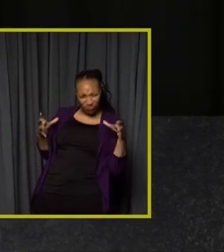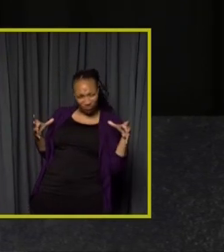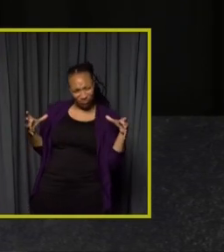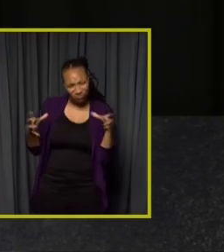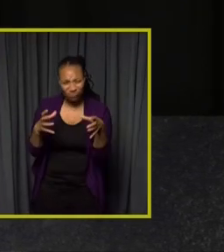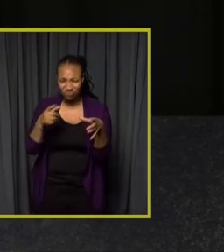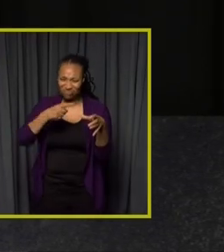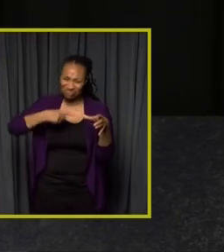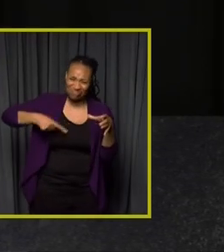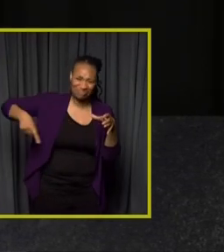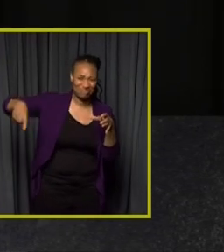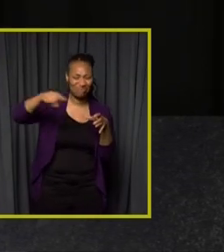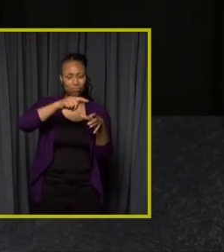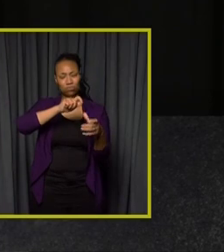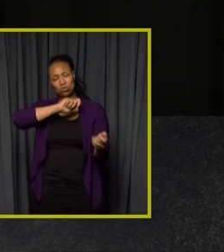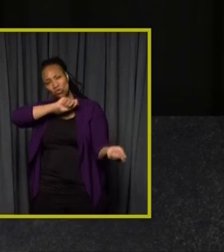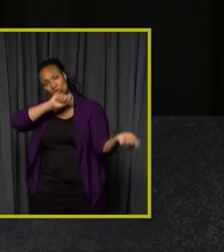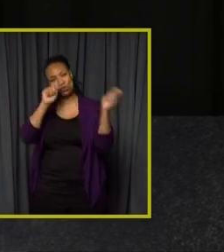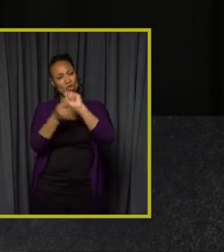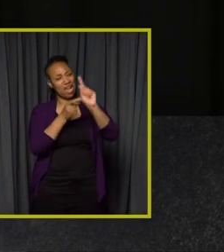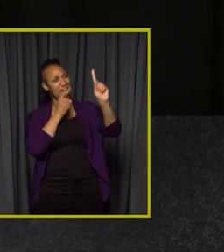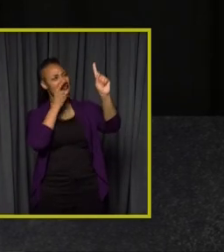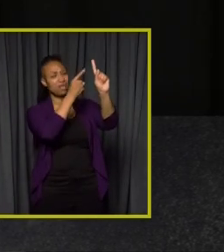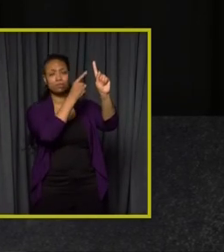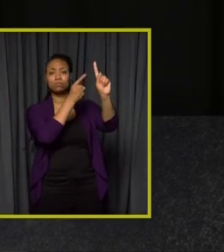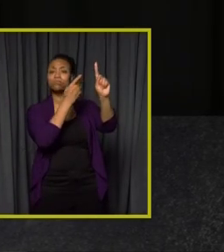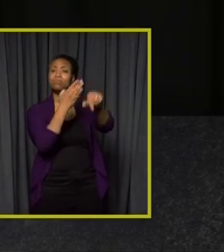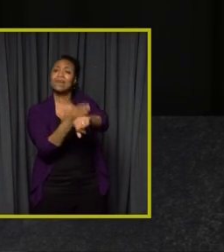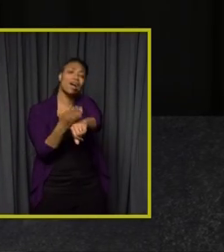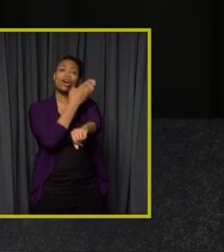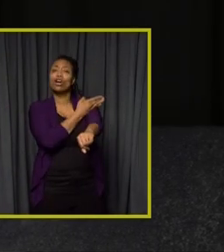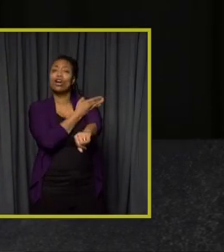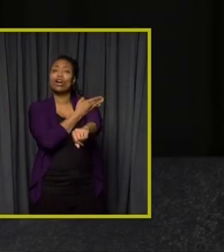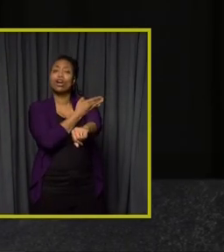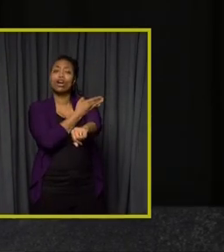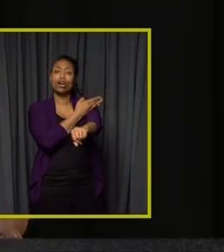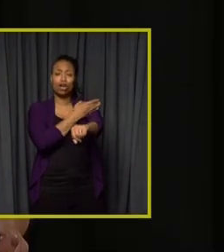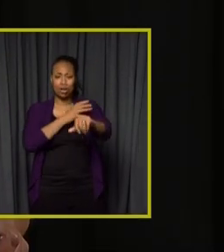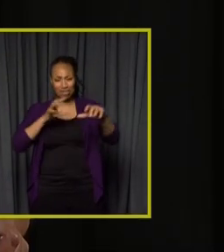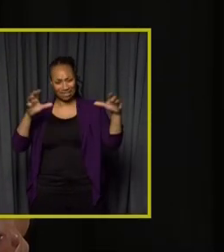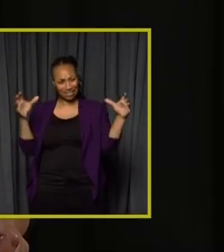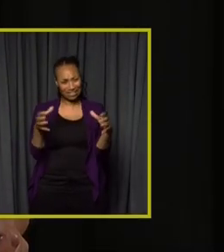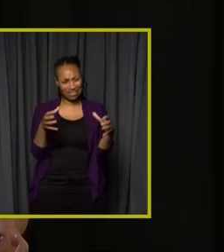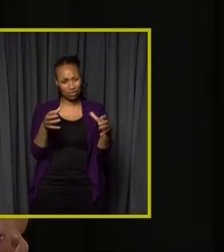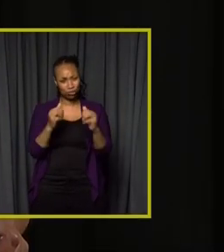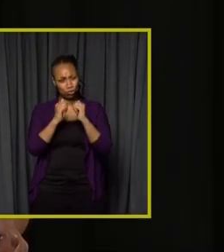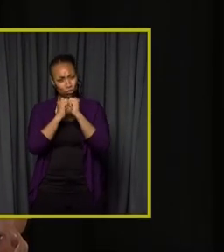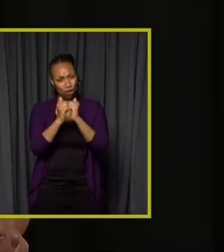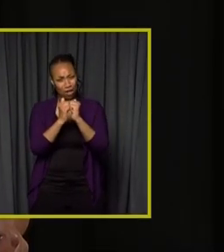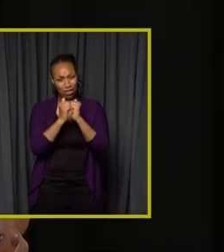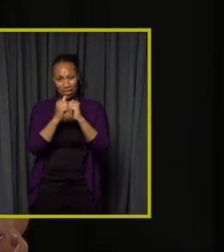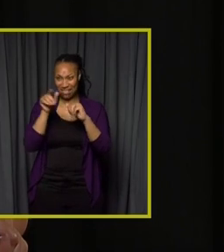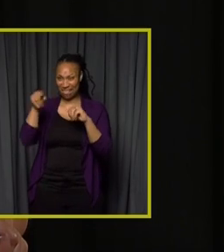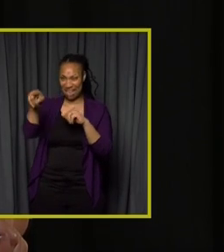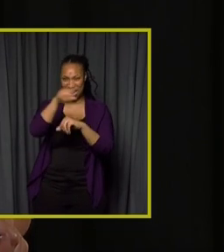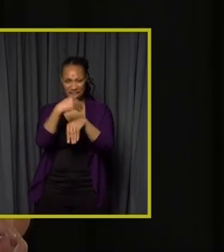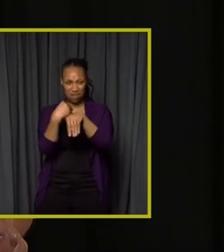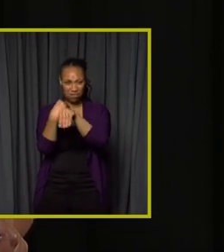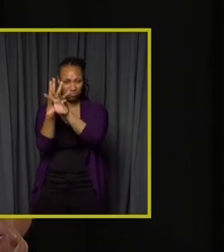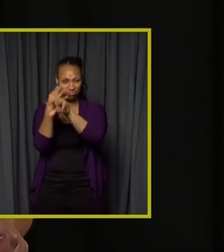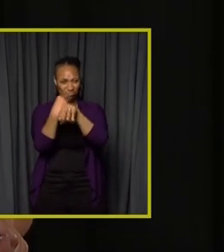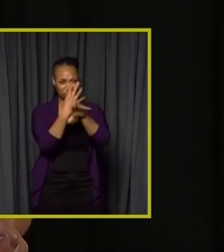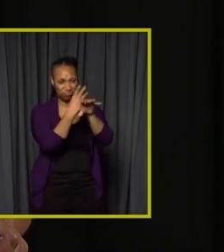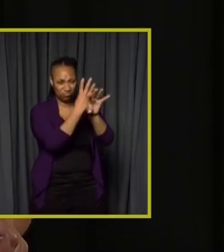better. We are rising together in this digital mass poor people's assembly